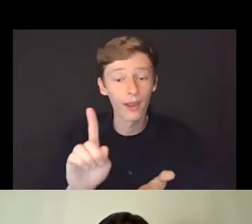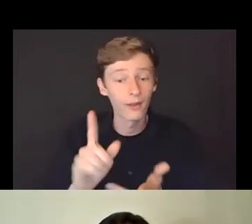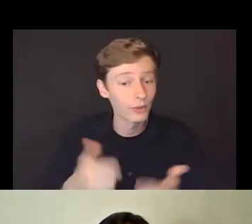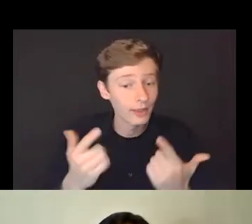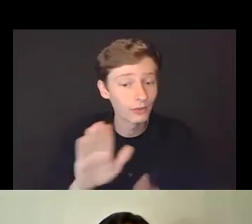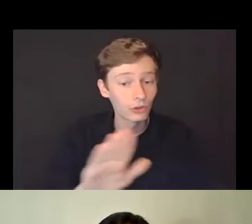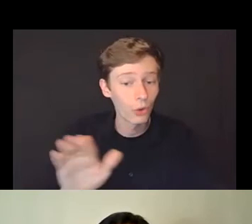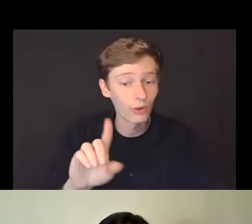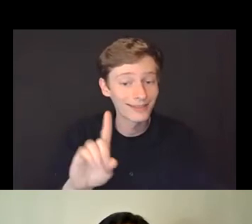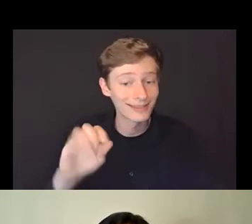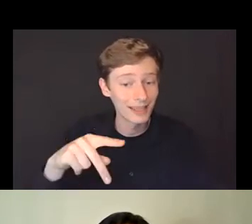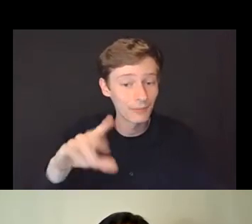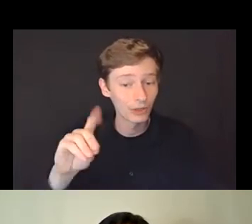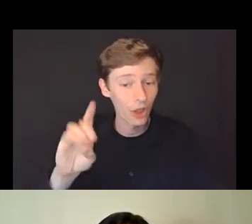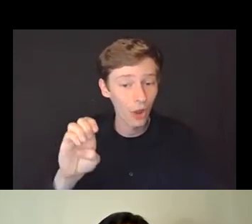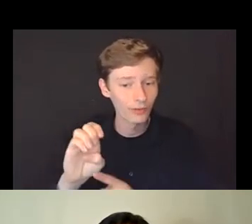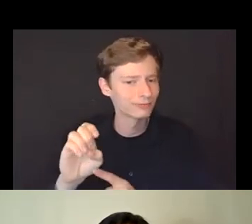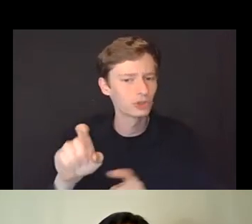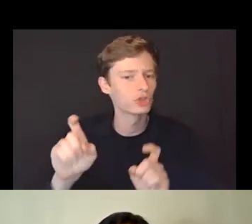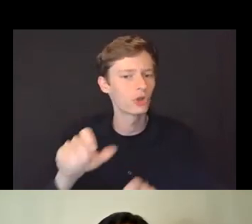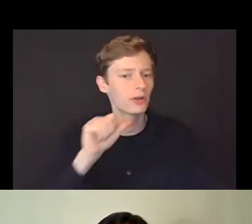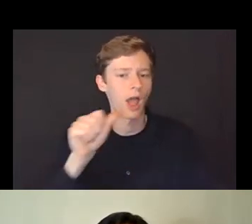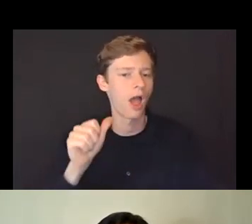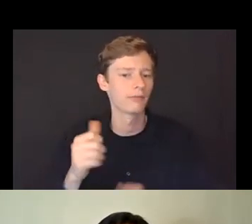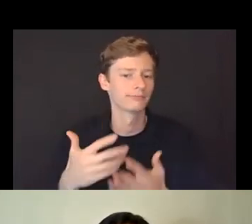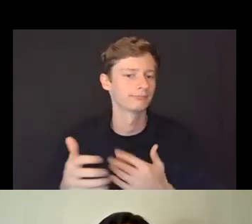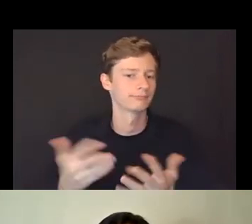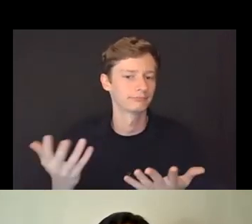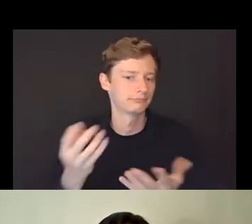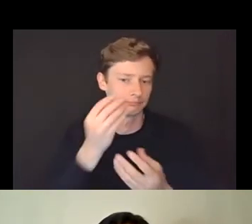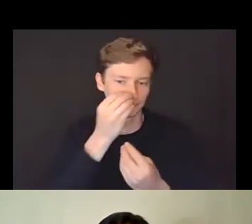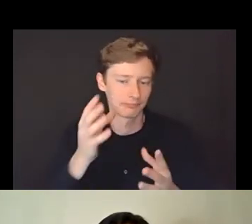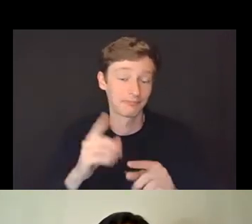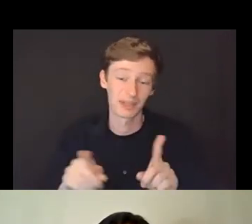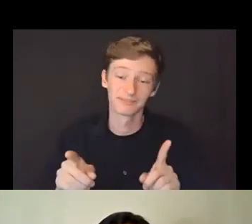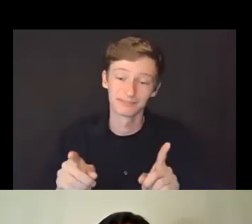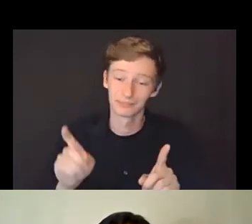that's probably where we're going to be. And we've just got to fight that fight.